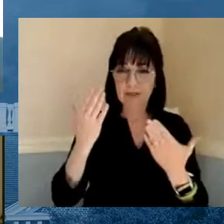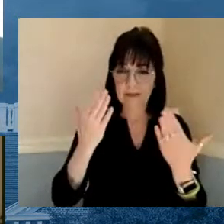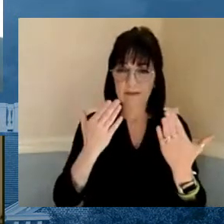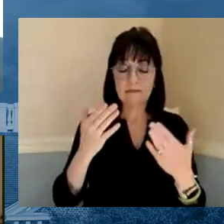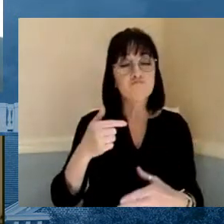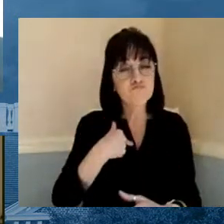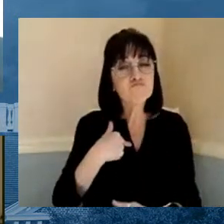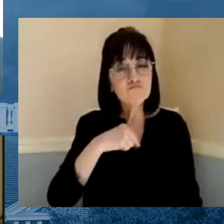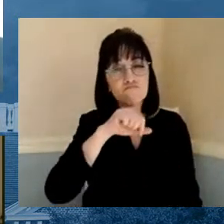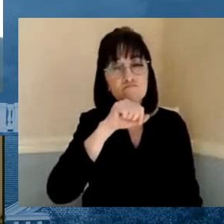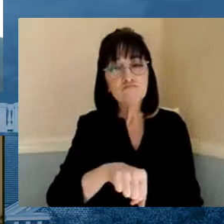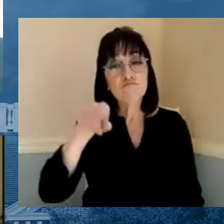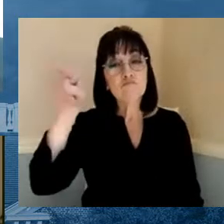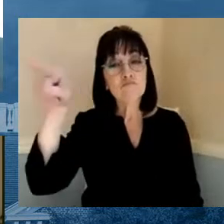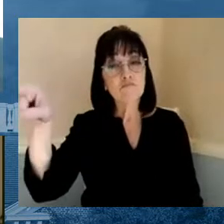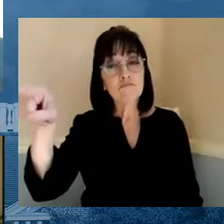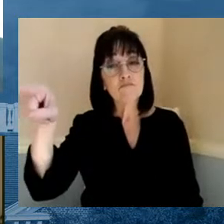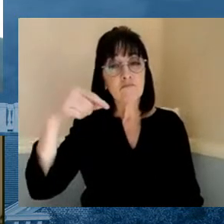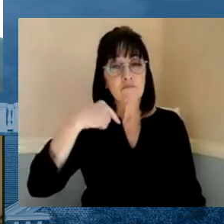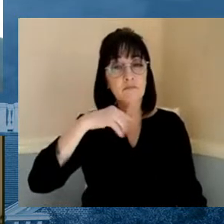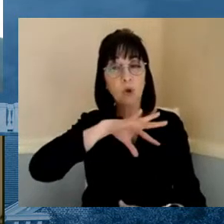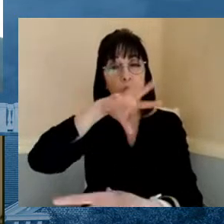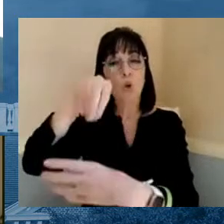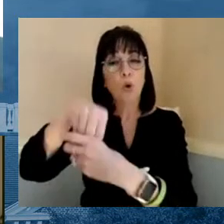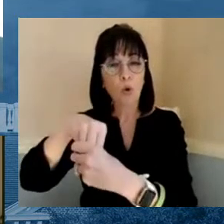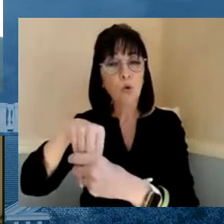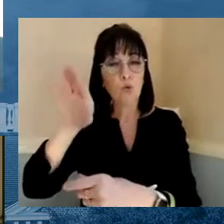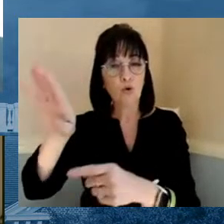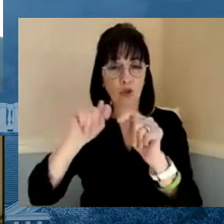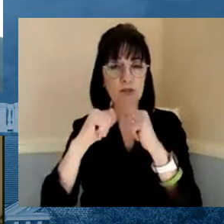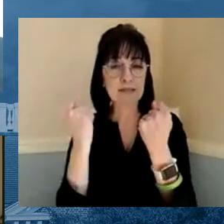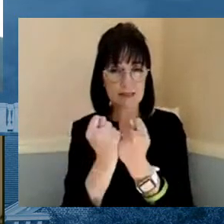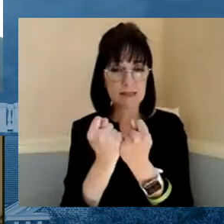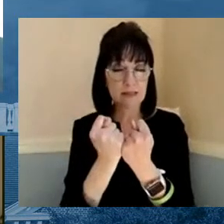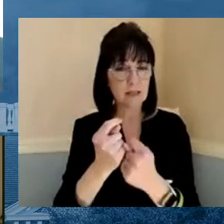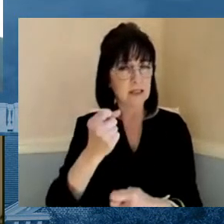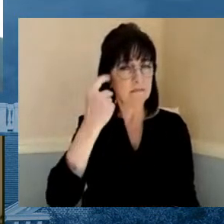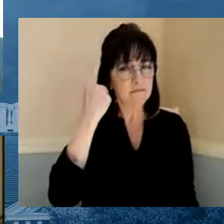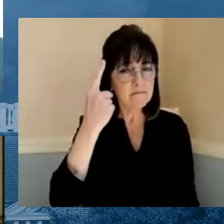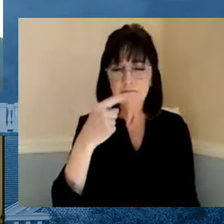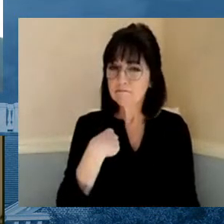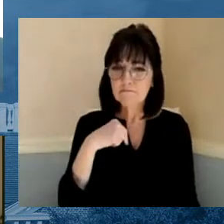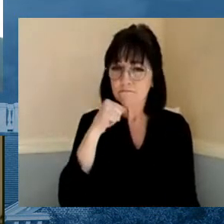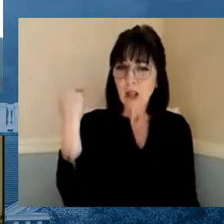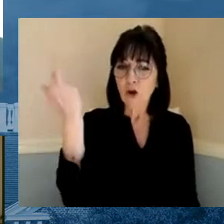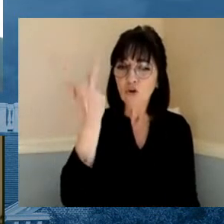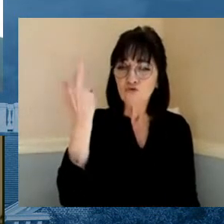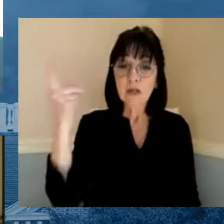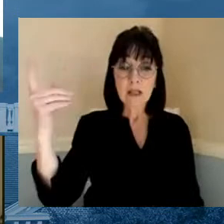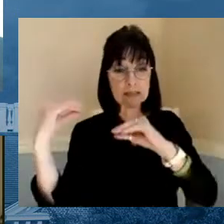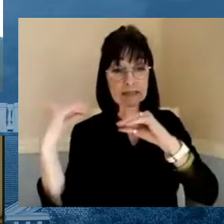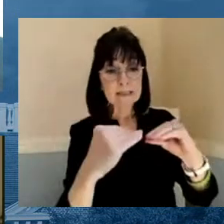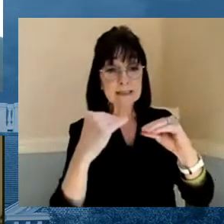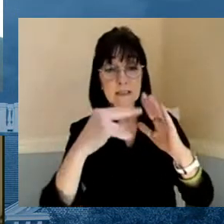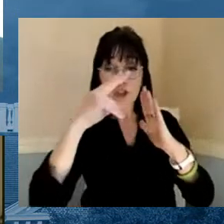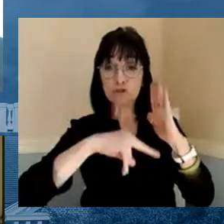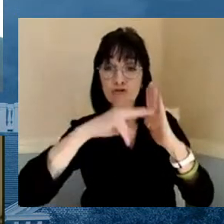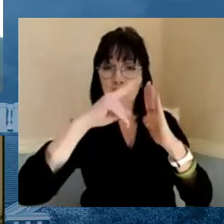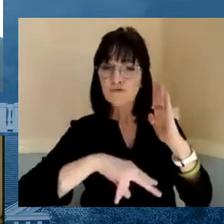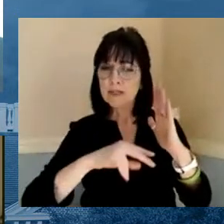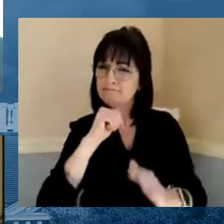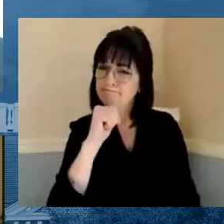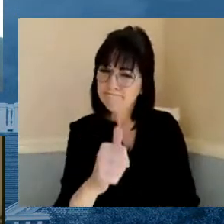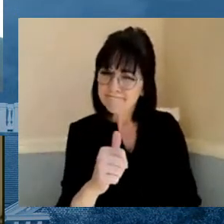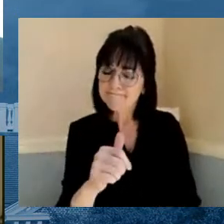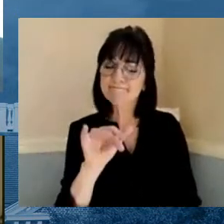we recently discovered that he is not being taught to read. It is common for those without verbal language to be read to